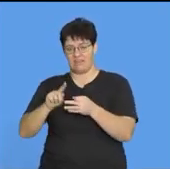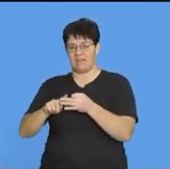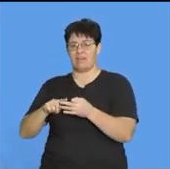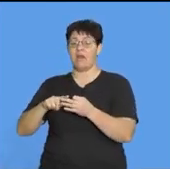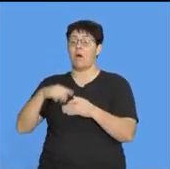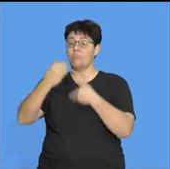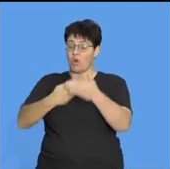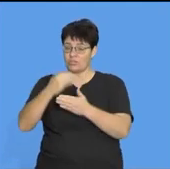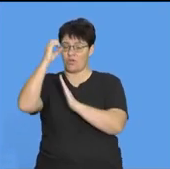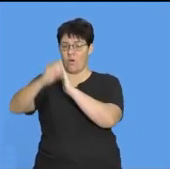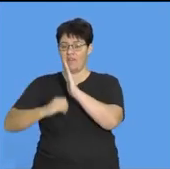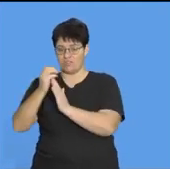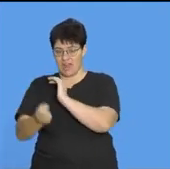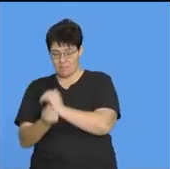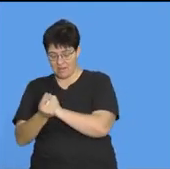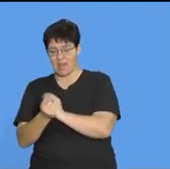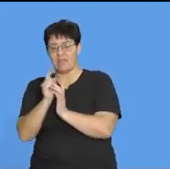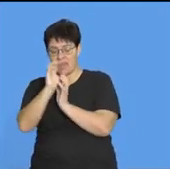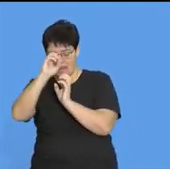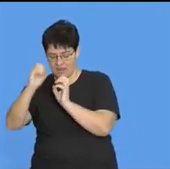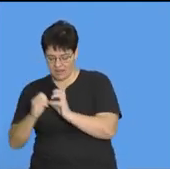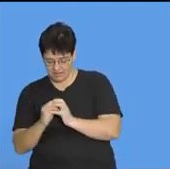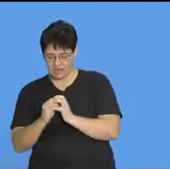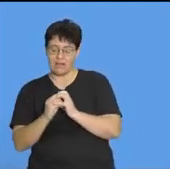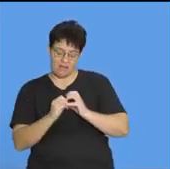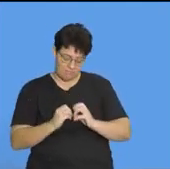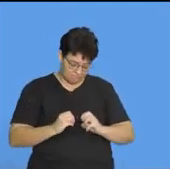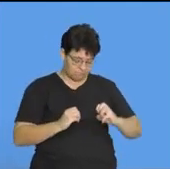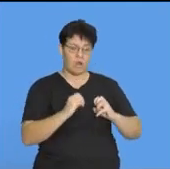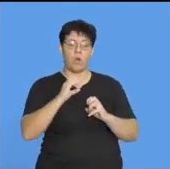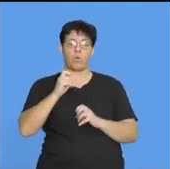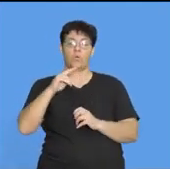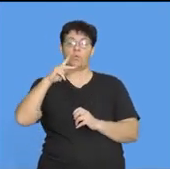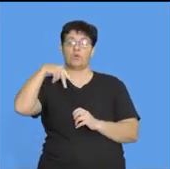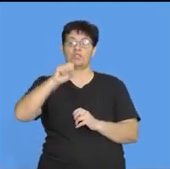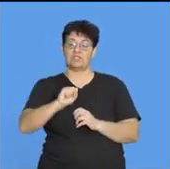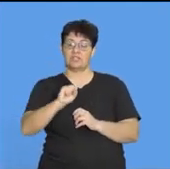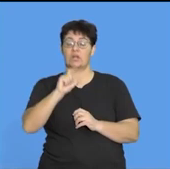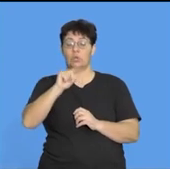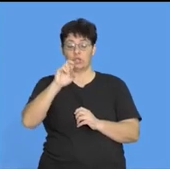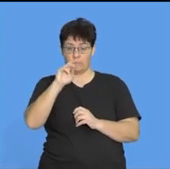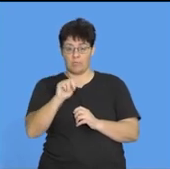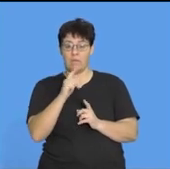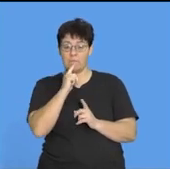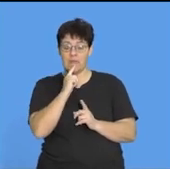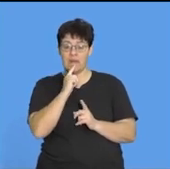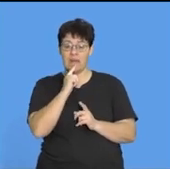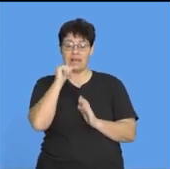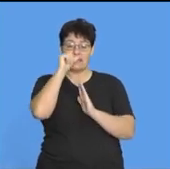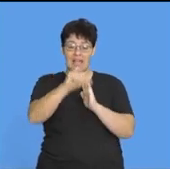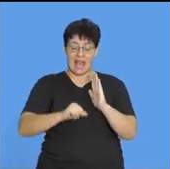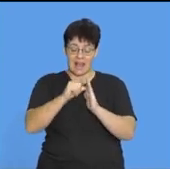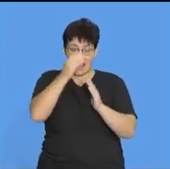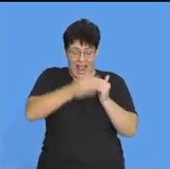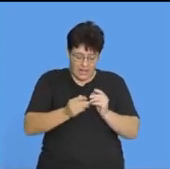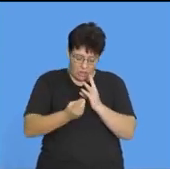then we looked at the development of the corpus luteum and how that gradually degenerates towards the end of the cycle. Let's